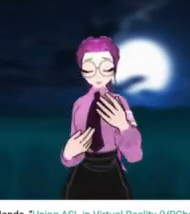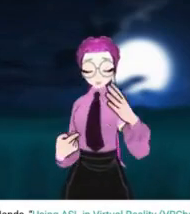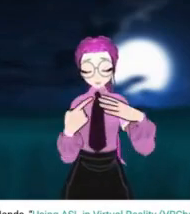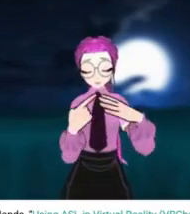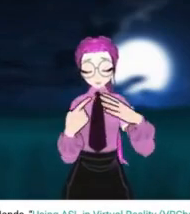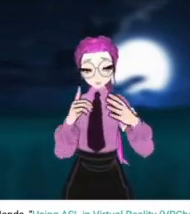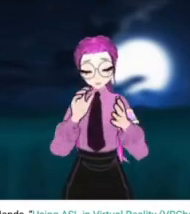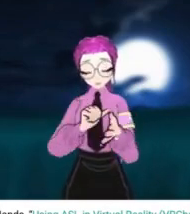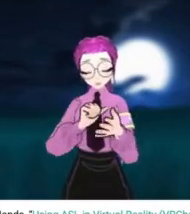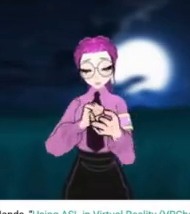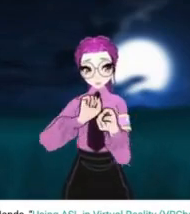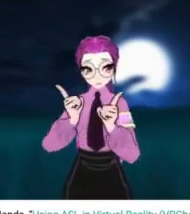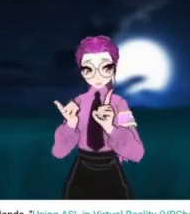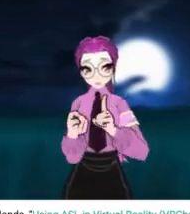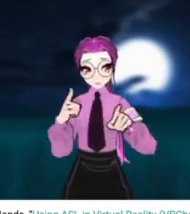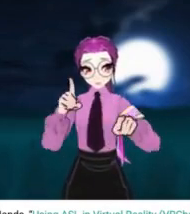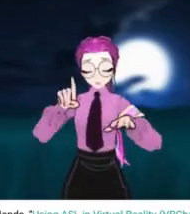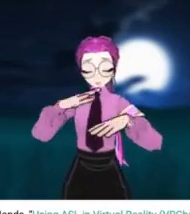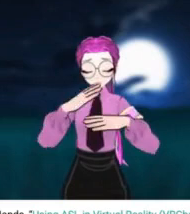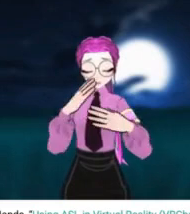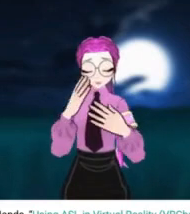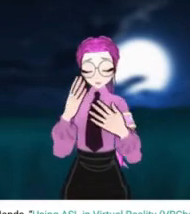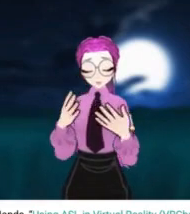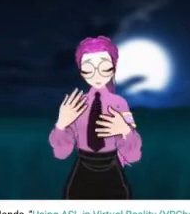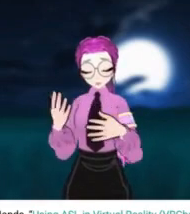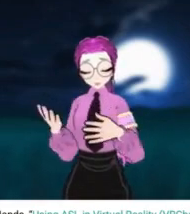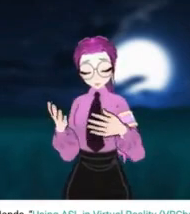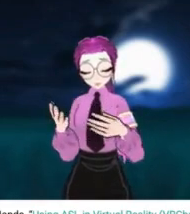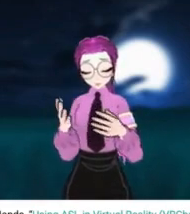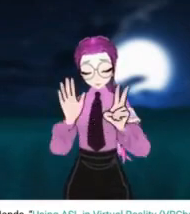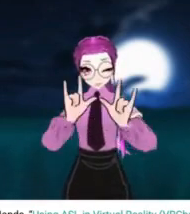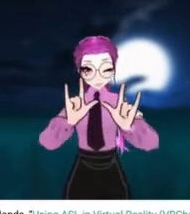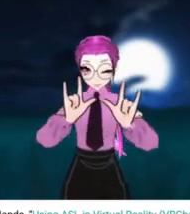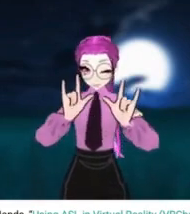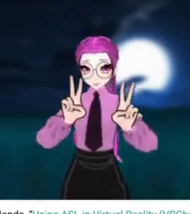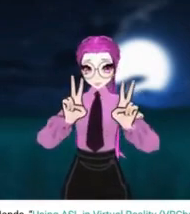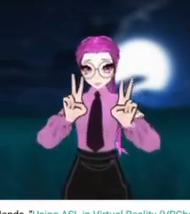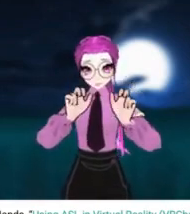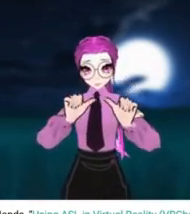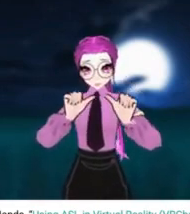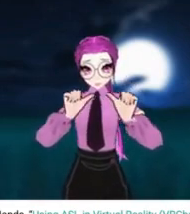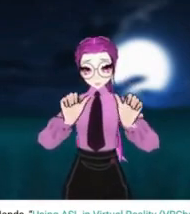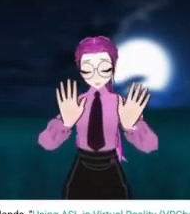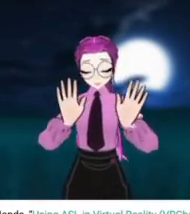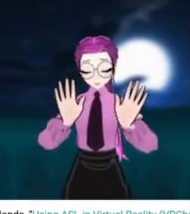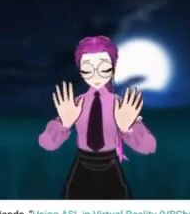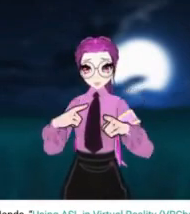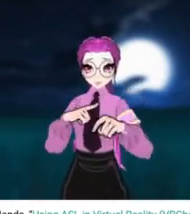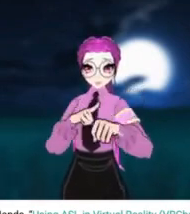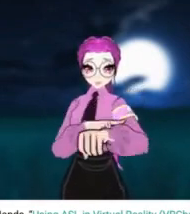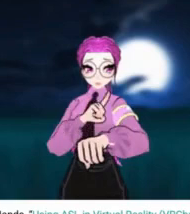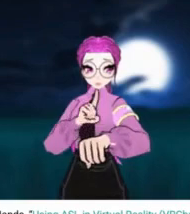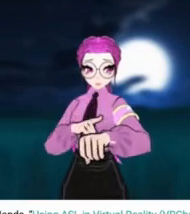people who are able to enjoy and use this environment. They have somehow modified the sign language by using